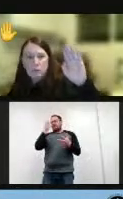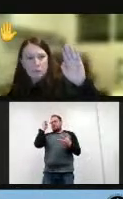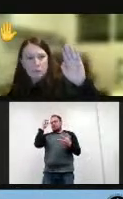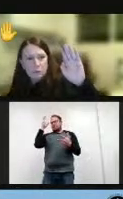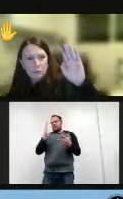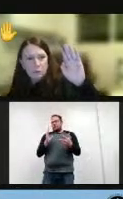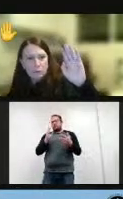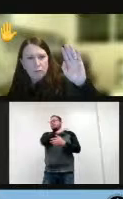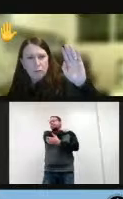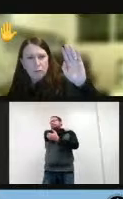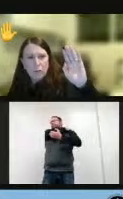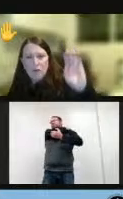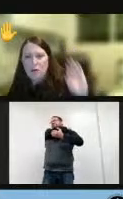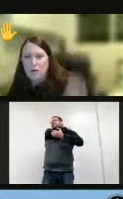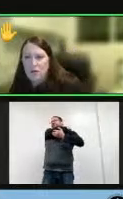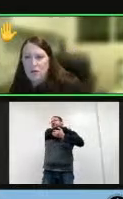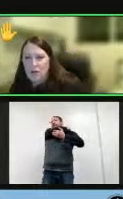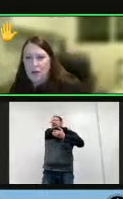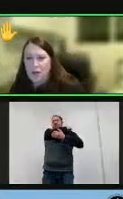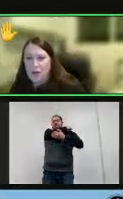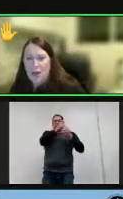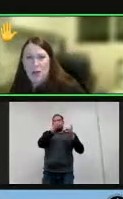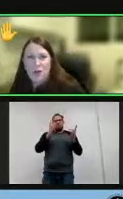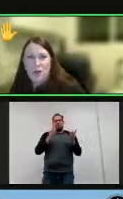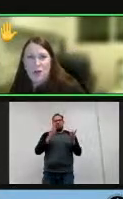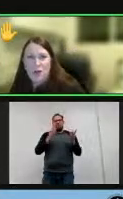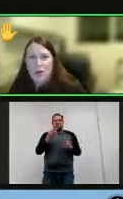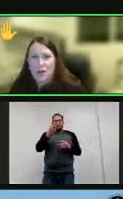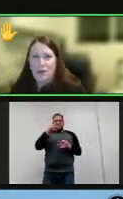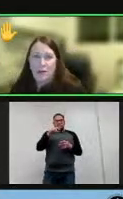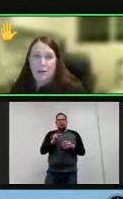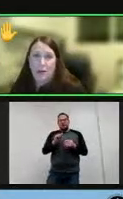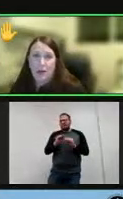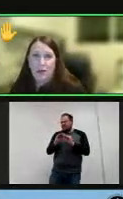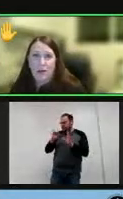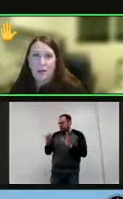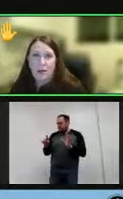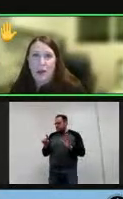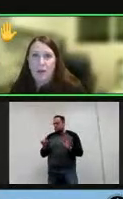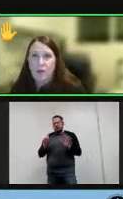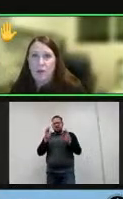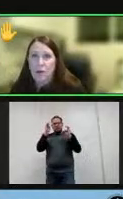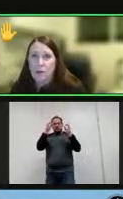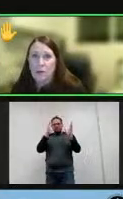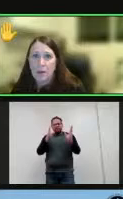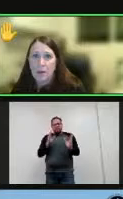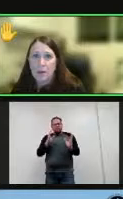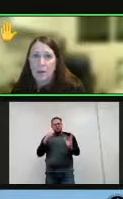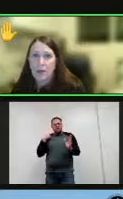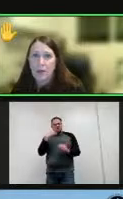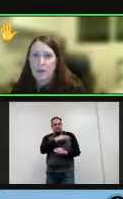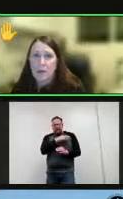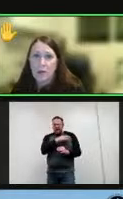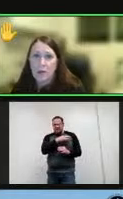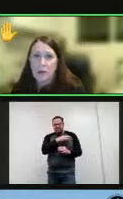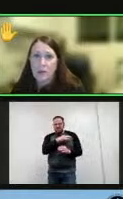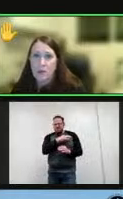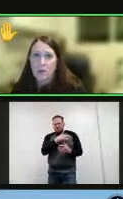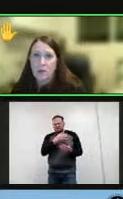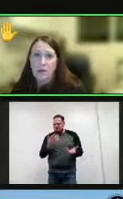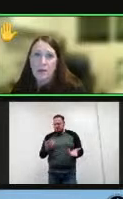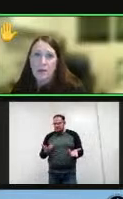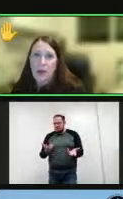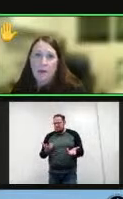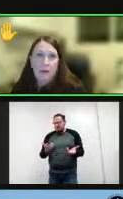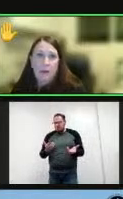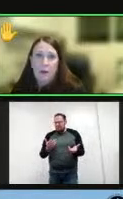Director Hyam? Oh, just clarification questions. Educators are staff, so isn't that redundant? And shouldn't it just be